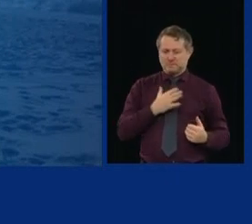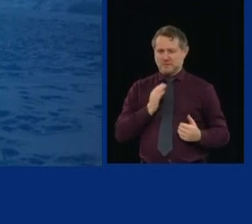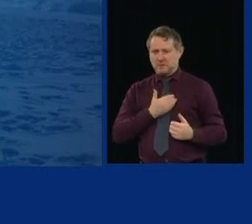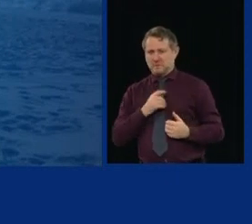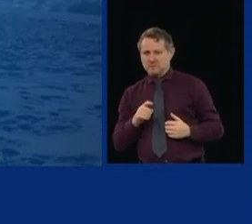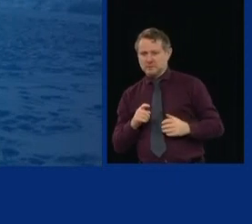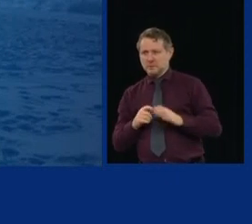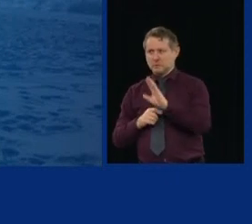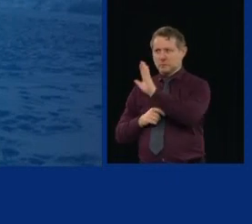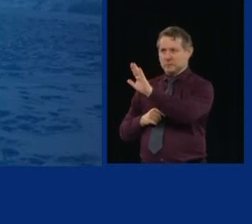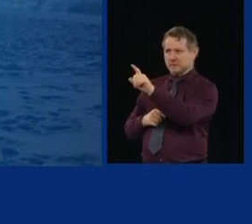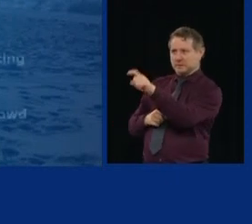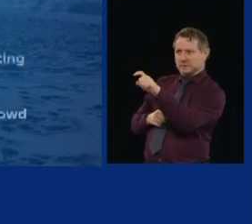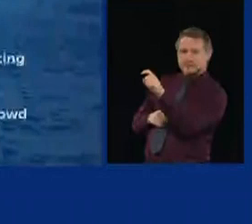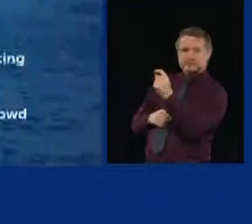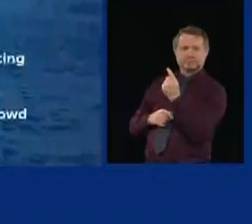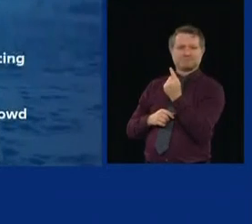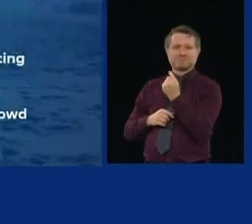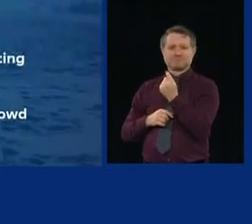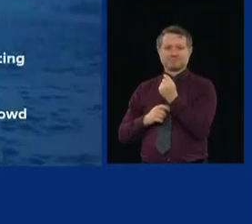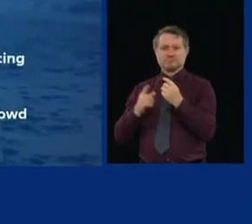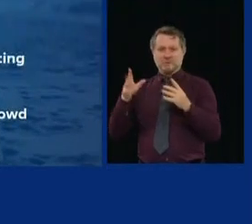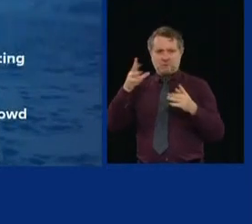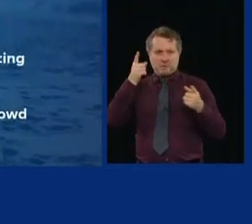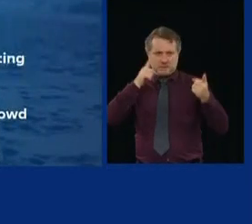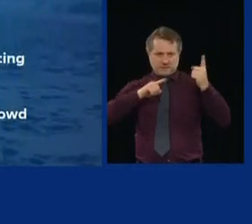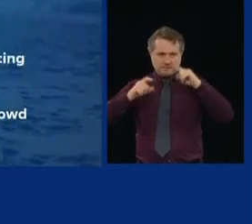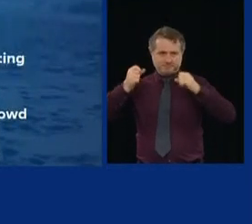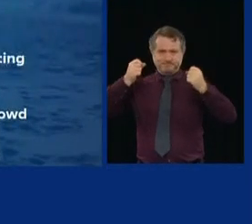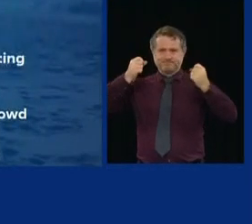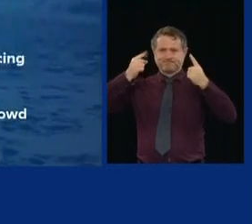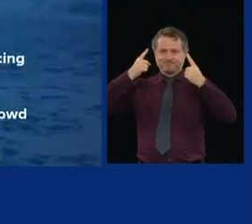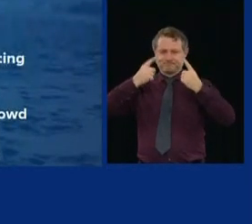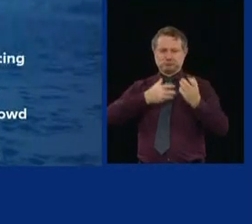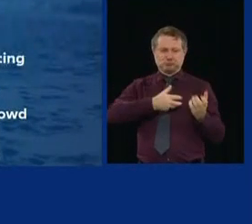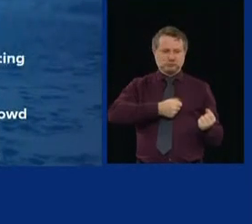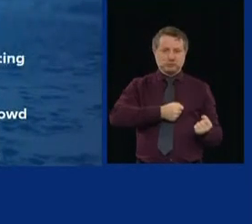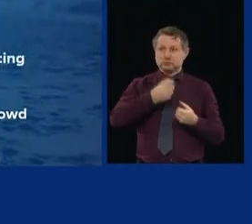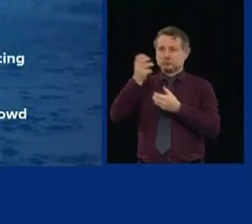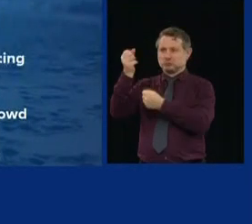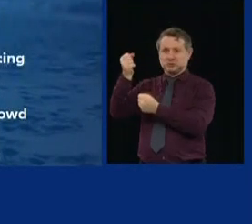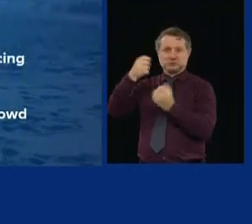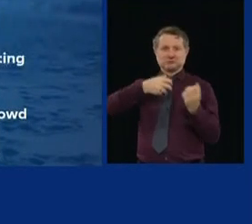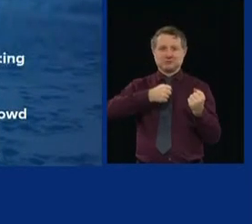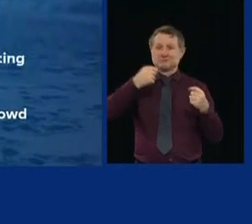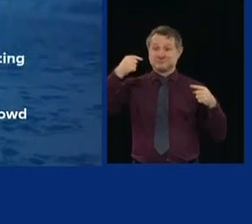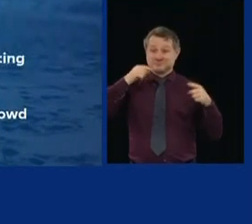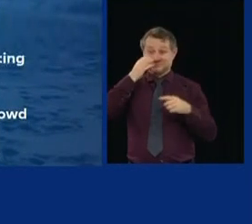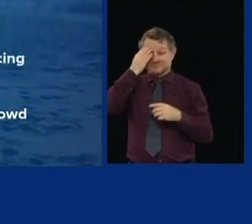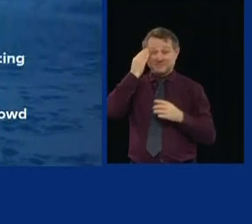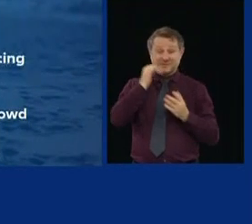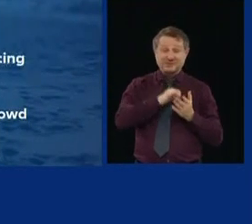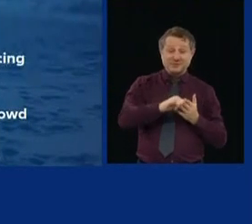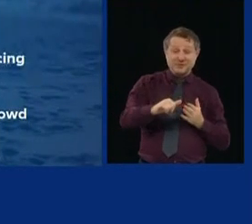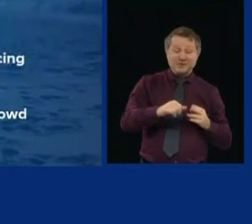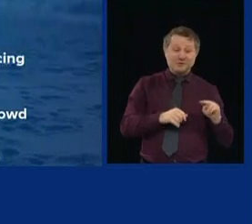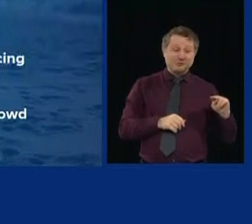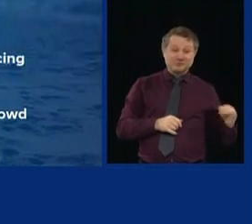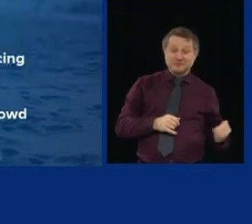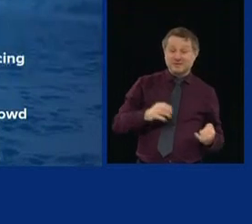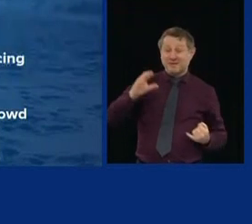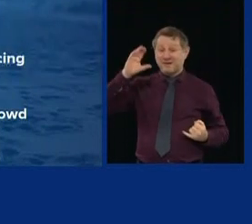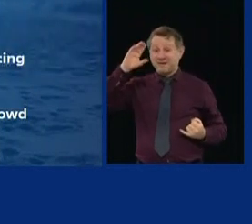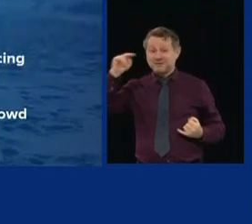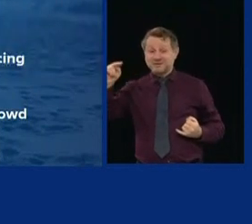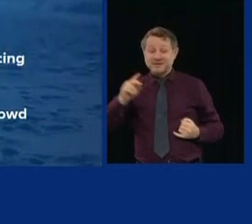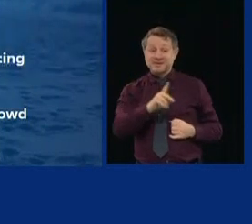and it was done in good faith. The agreement is New York, New Jersey, Connecticut, Delaware will all be opening